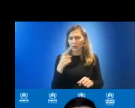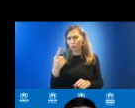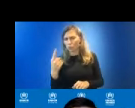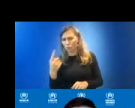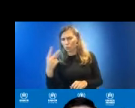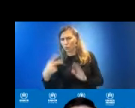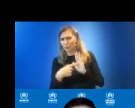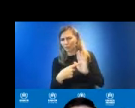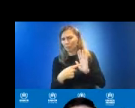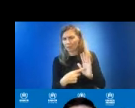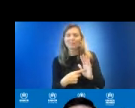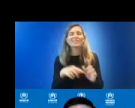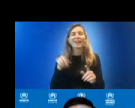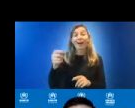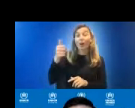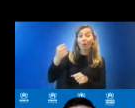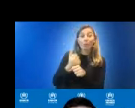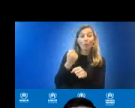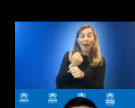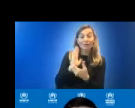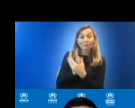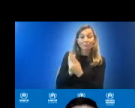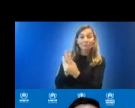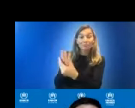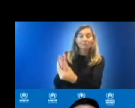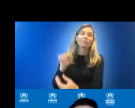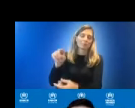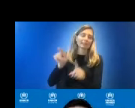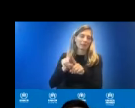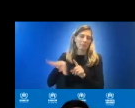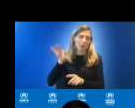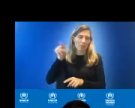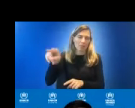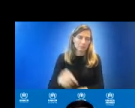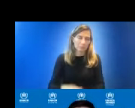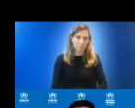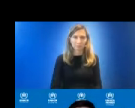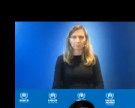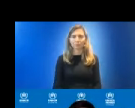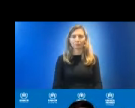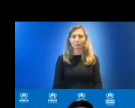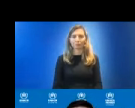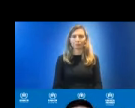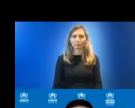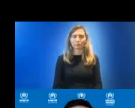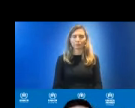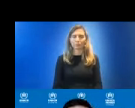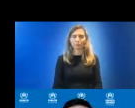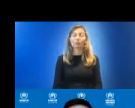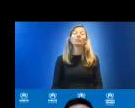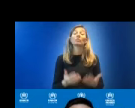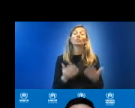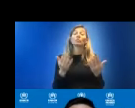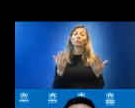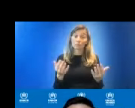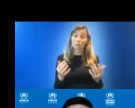in the Good Practice Guide if you want to look at them in a bit more detail. But when I say we're seeing positive outcomes for the people that we're